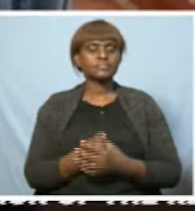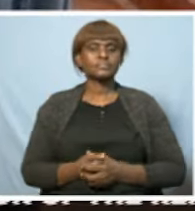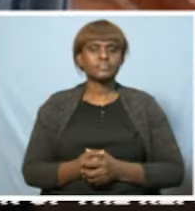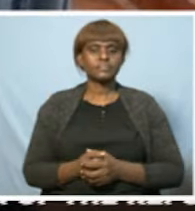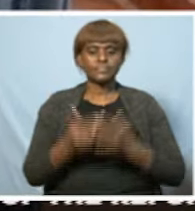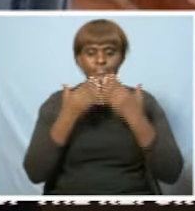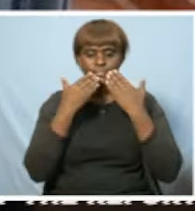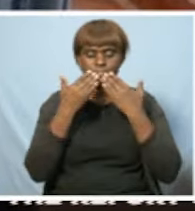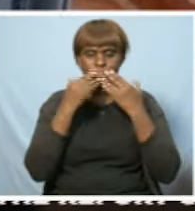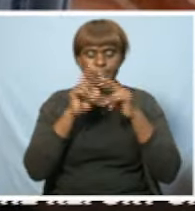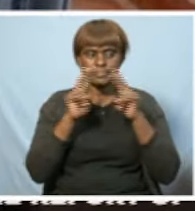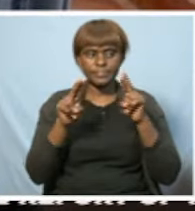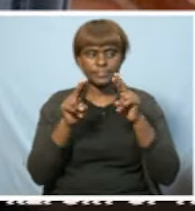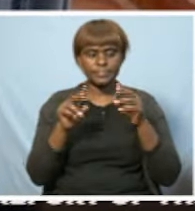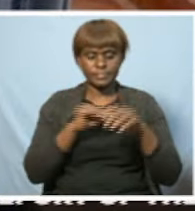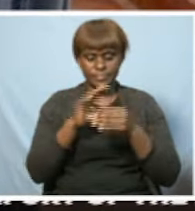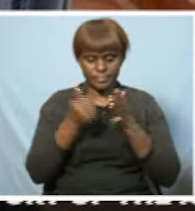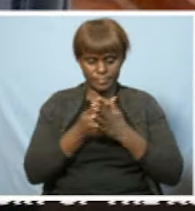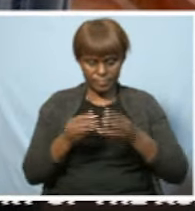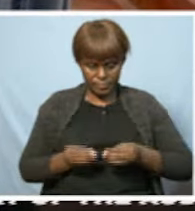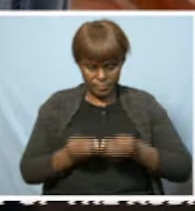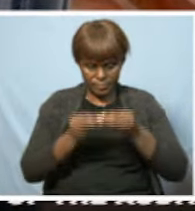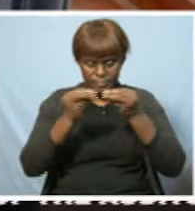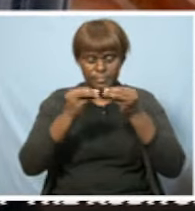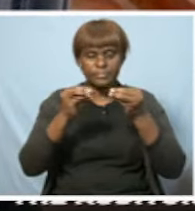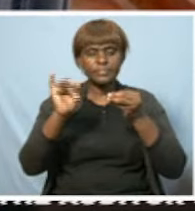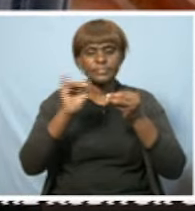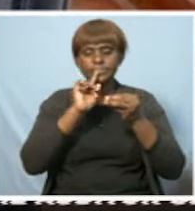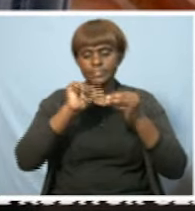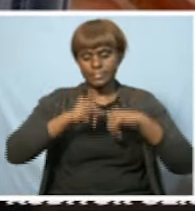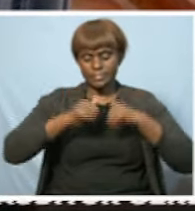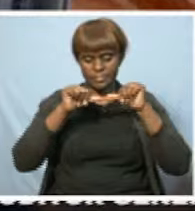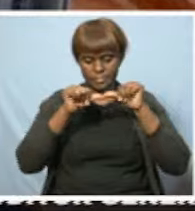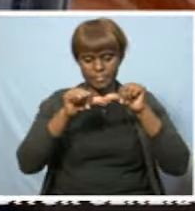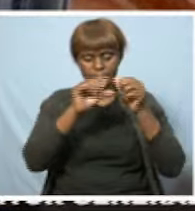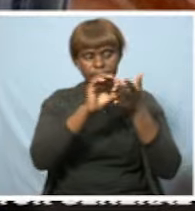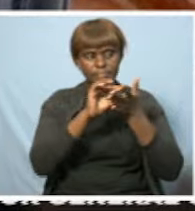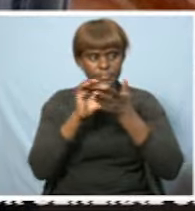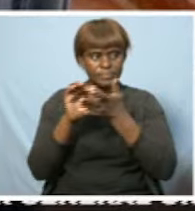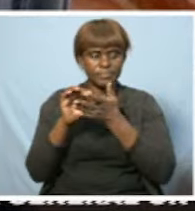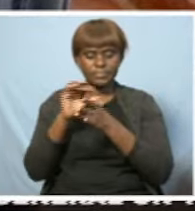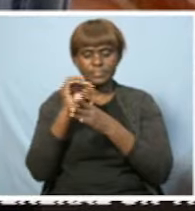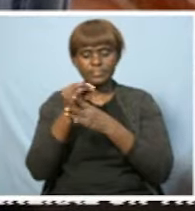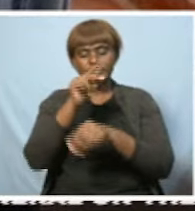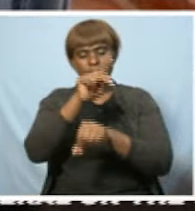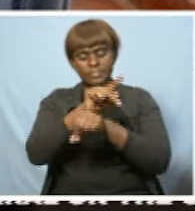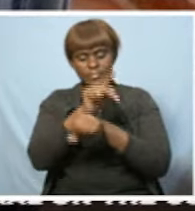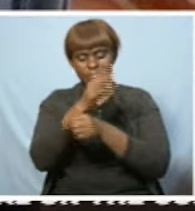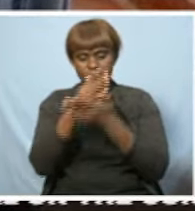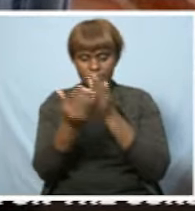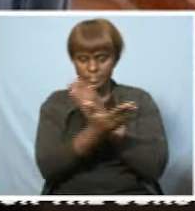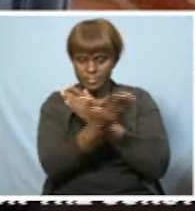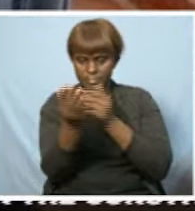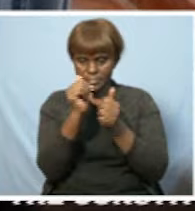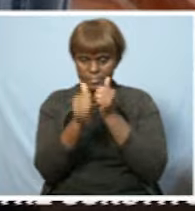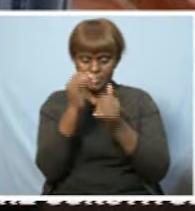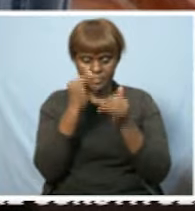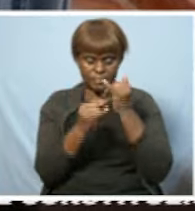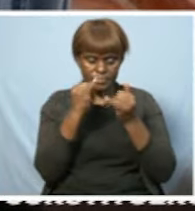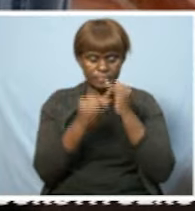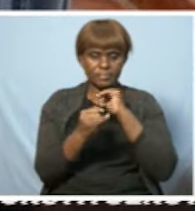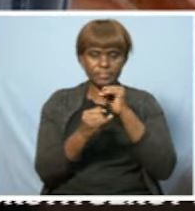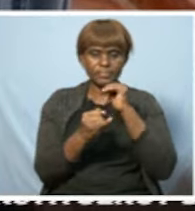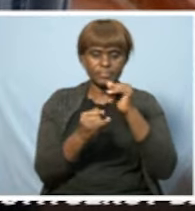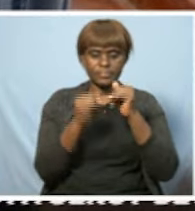Thank you, Chair. Cumulatively, yes, we are still owing for the projects, some of them which have been completed. We have not